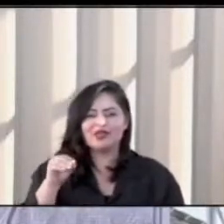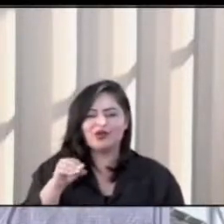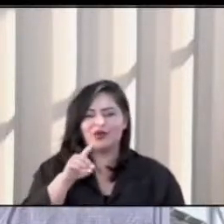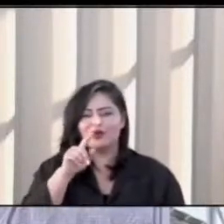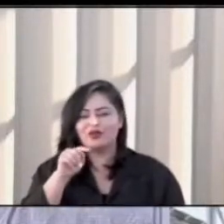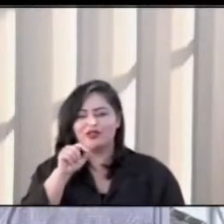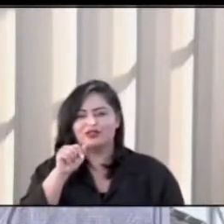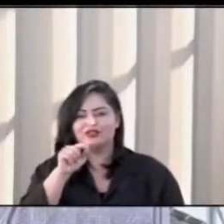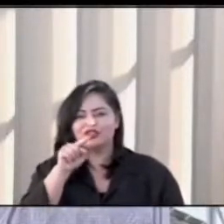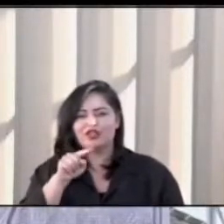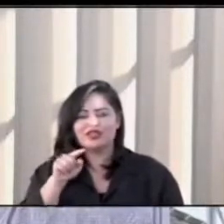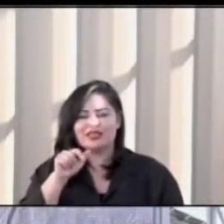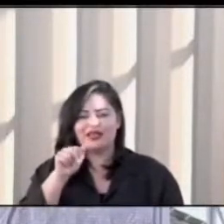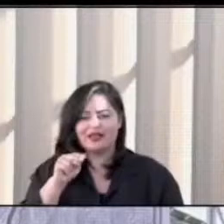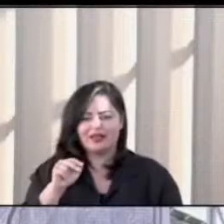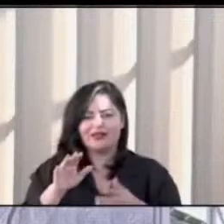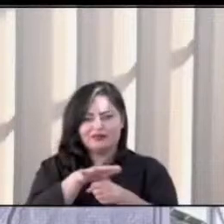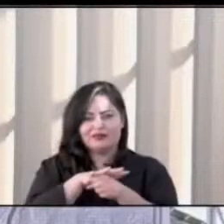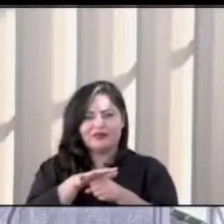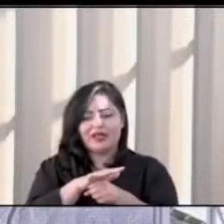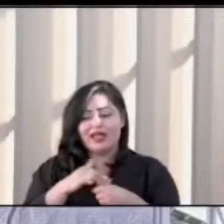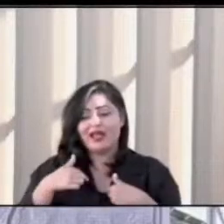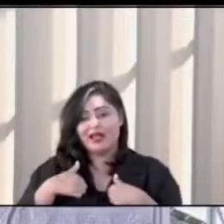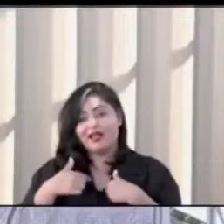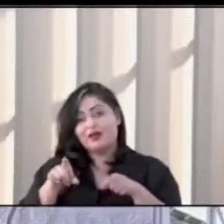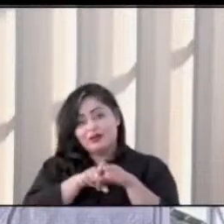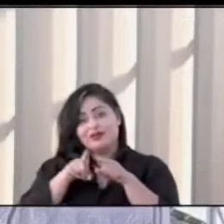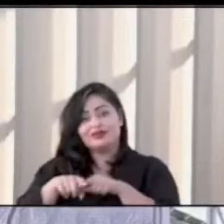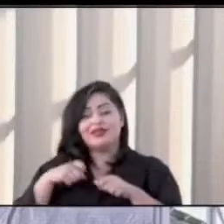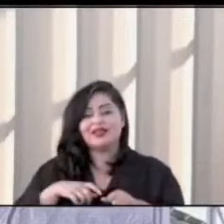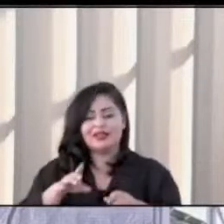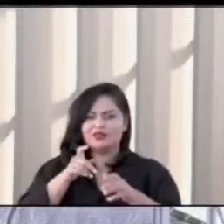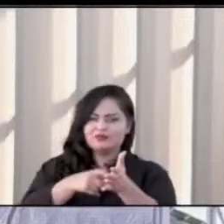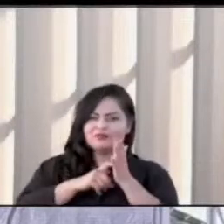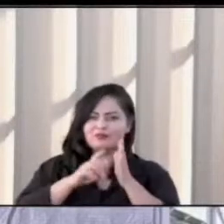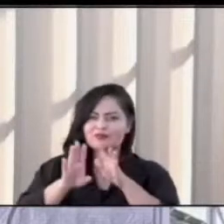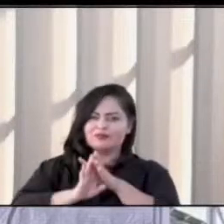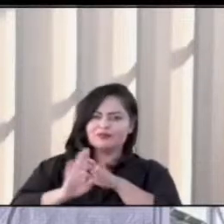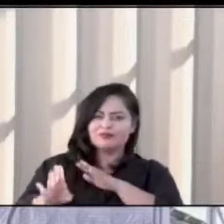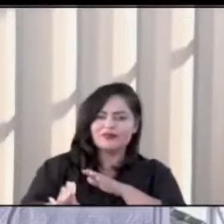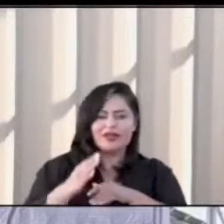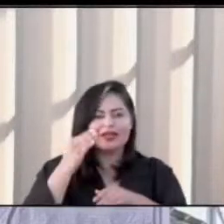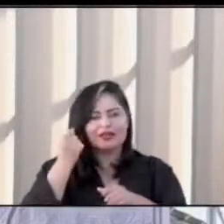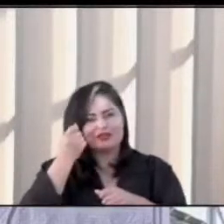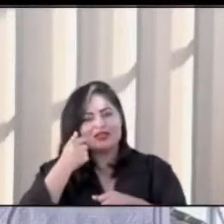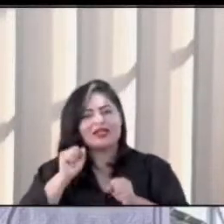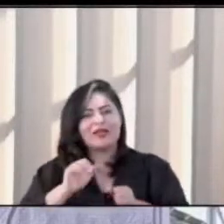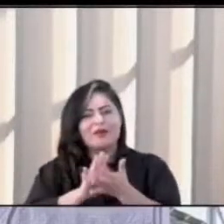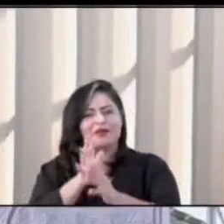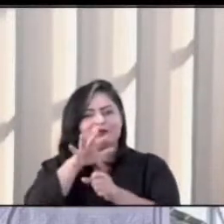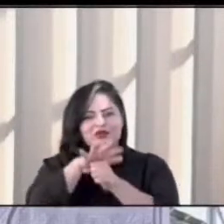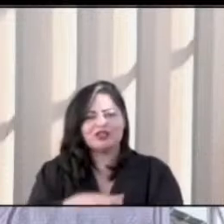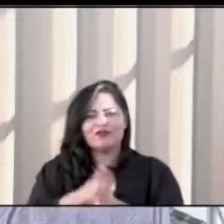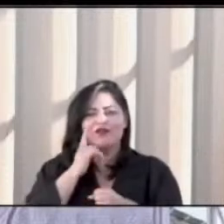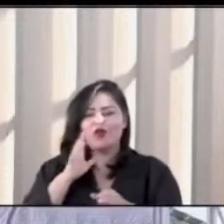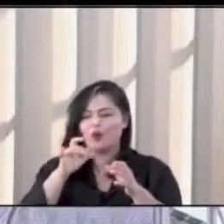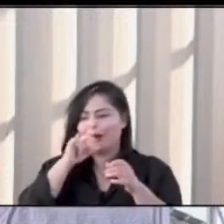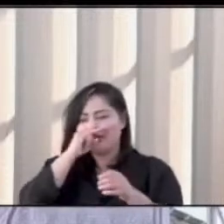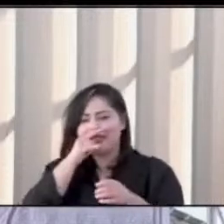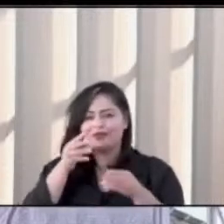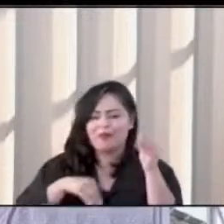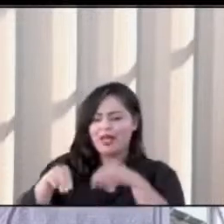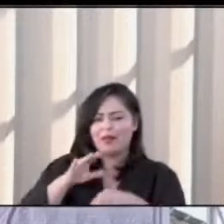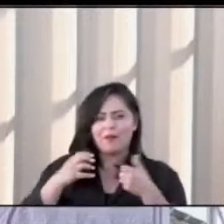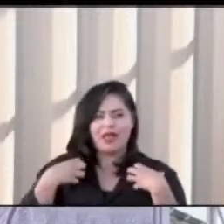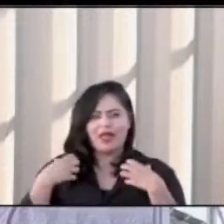Valley. I was among those who got a mandatory evacuation order. I know that it can be stressful and scary to put your kids in the car at night and to pack up